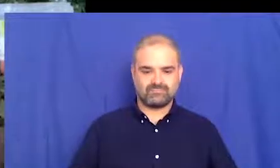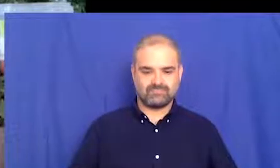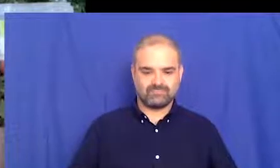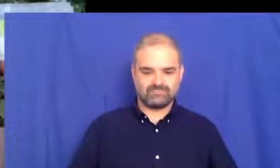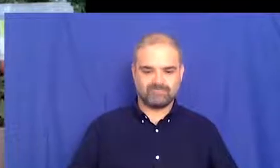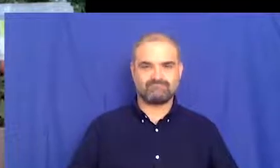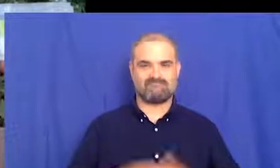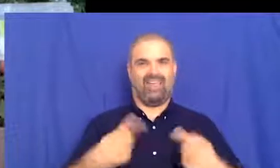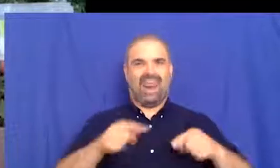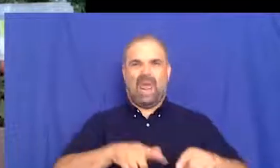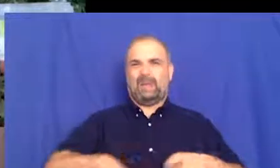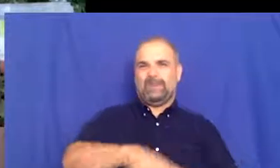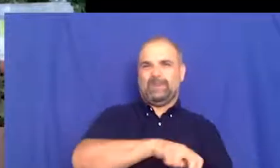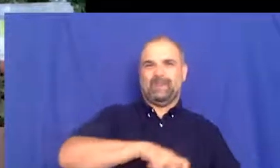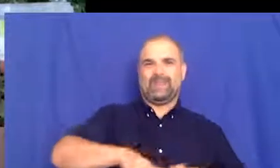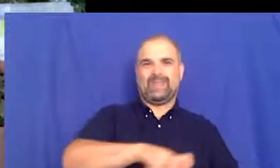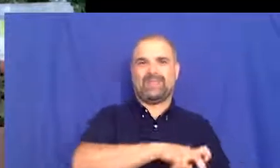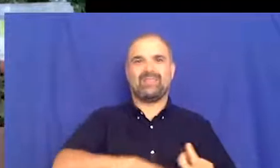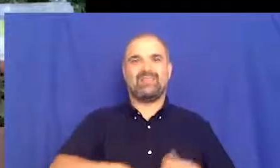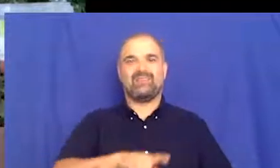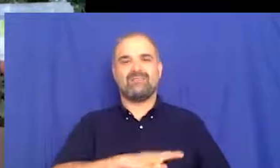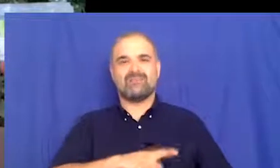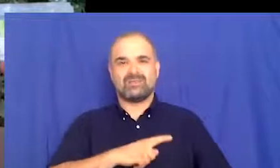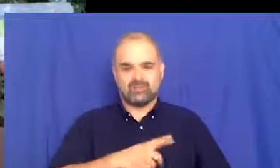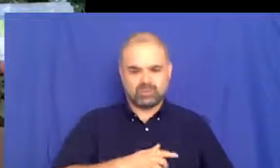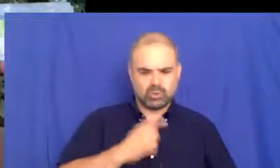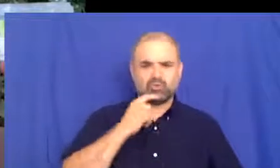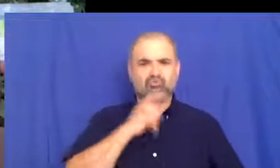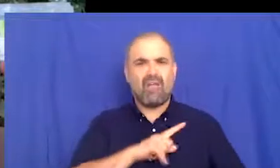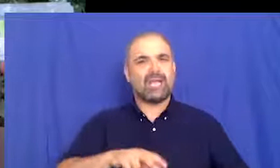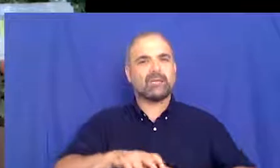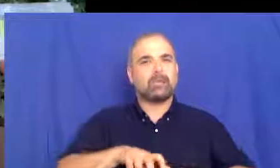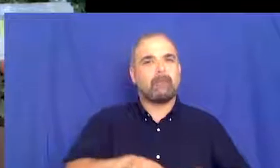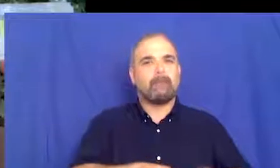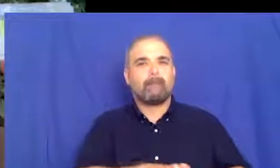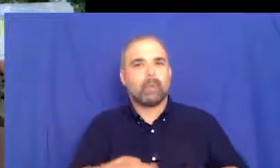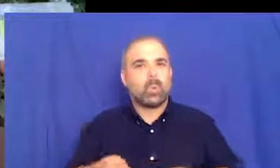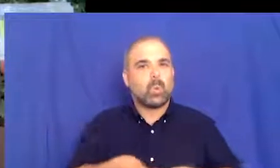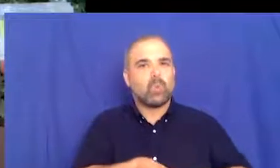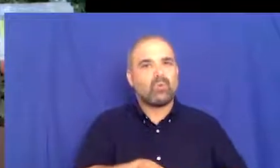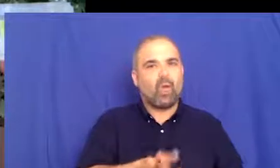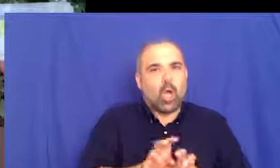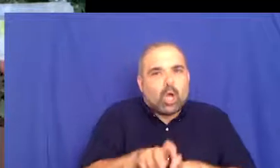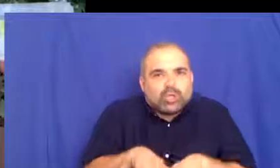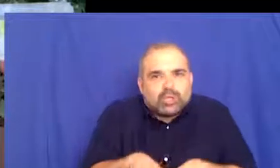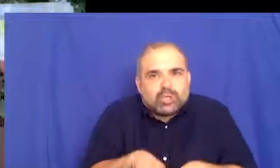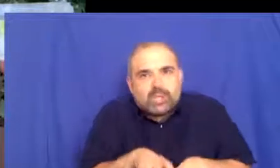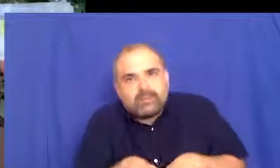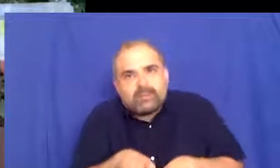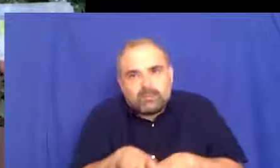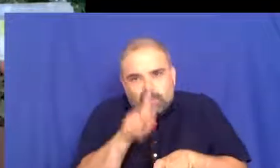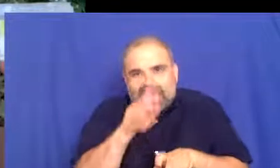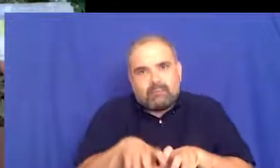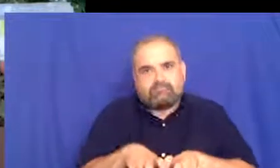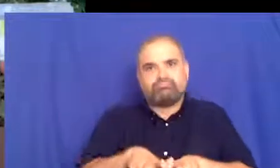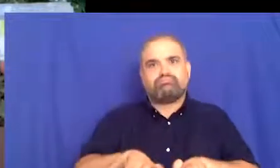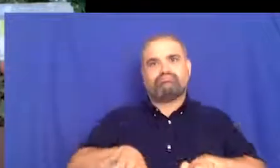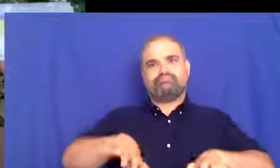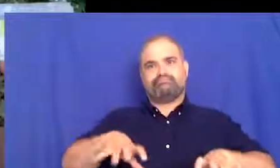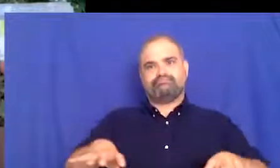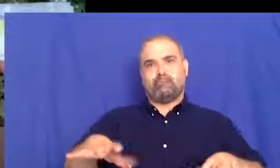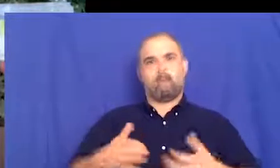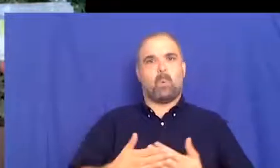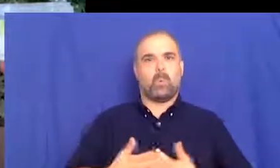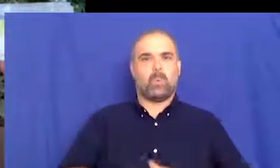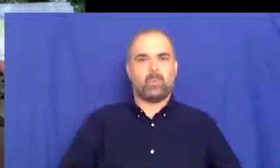Just going to let him have a little wander there for you. You can see he's very, very odd when he moves. He kind of walks in this little hunch, but they can flatten out just a little bit more when they are lying